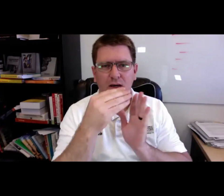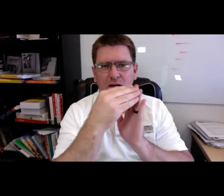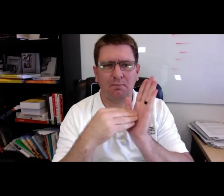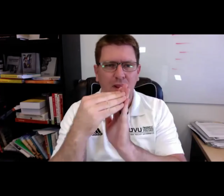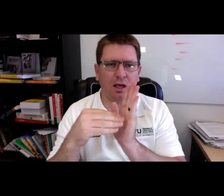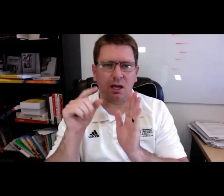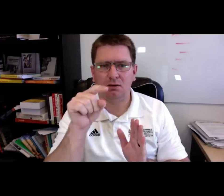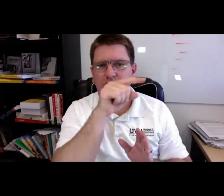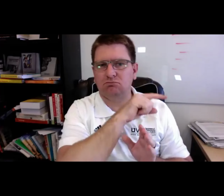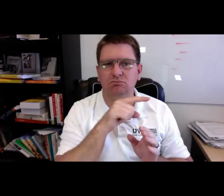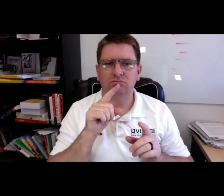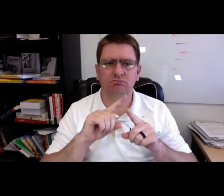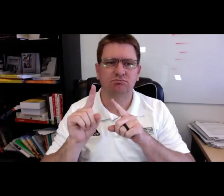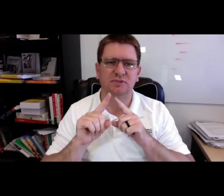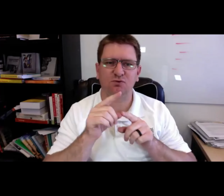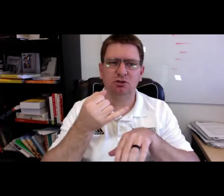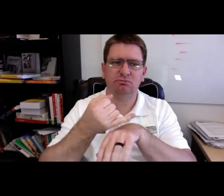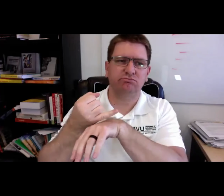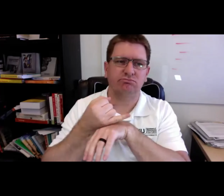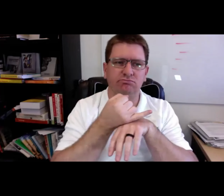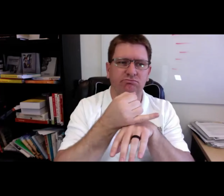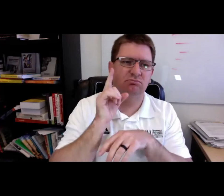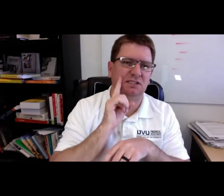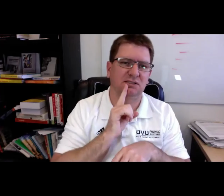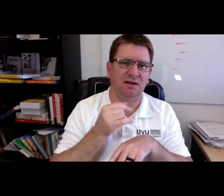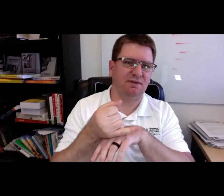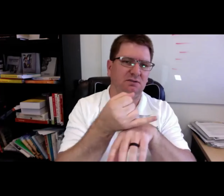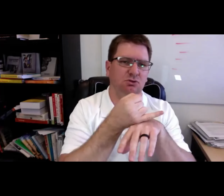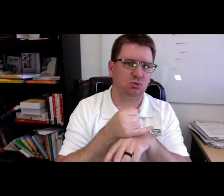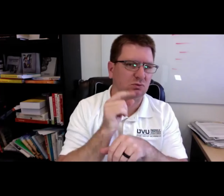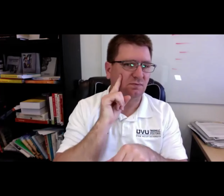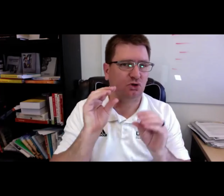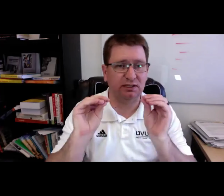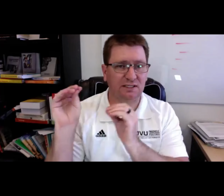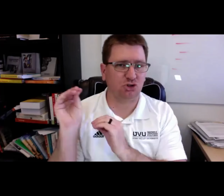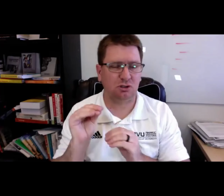those two tracks together, and then